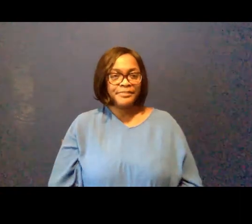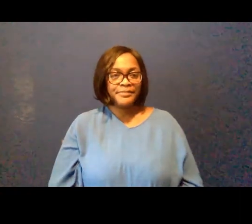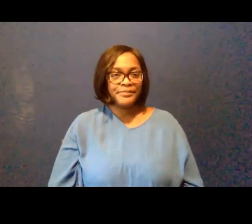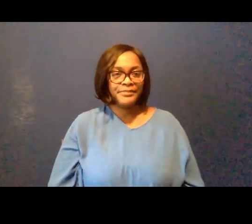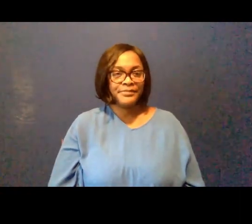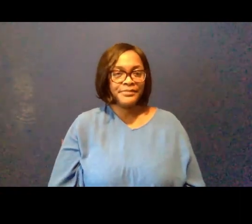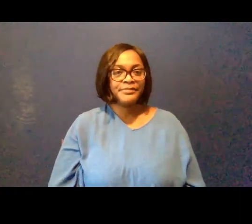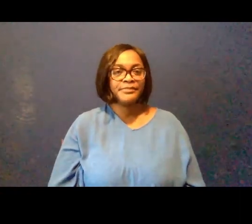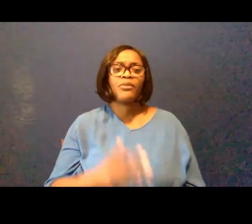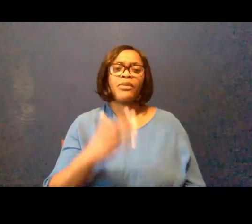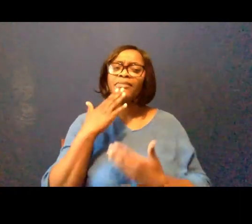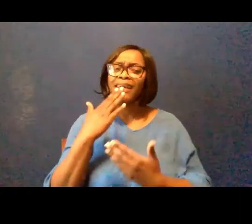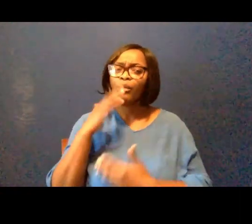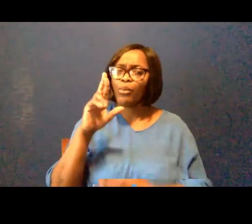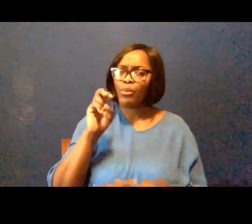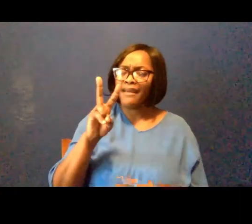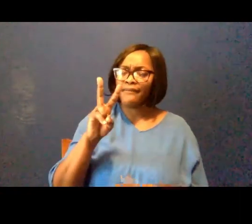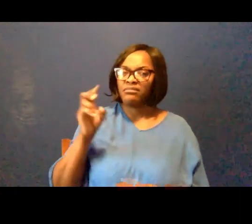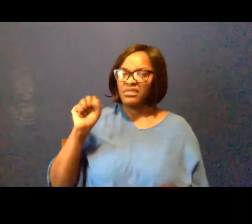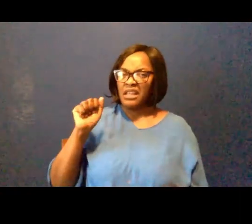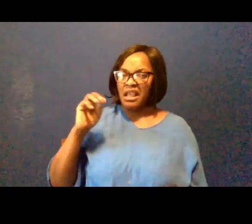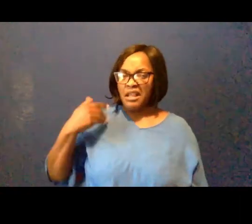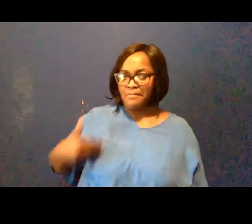ecstatic and